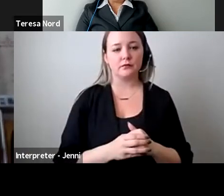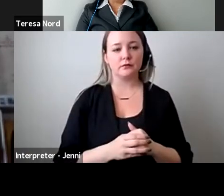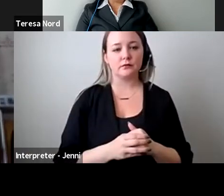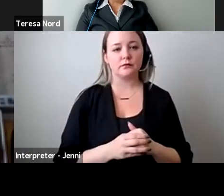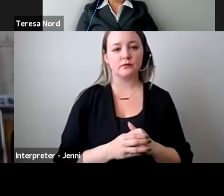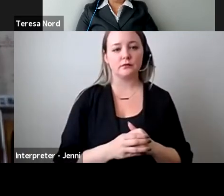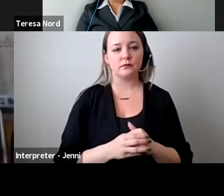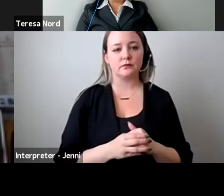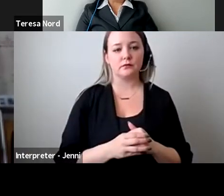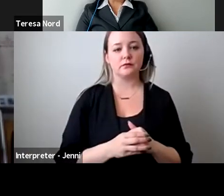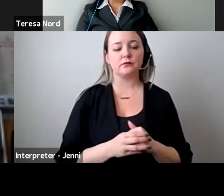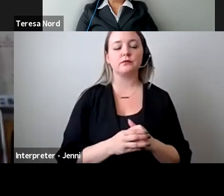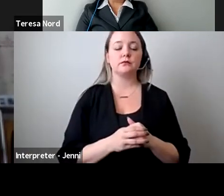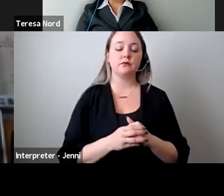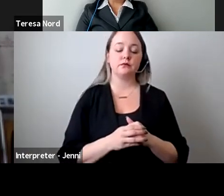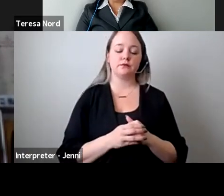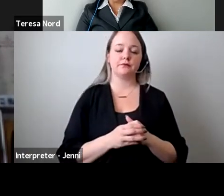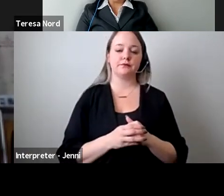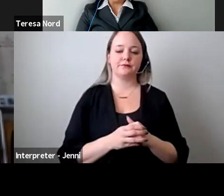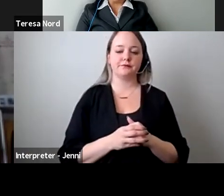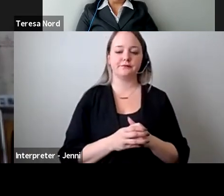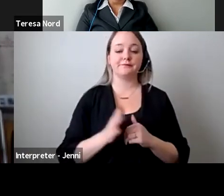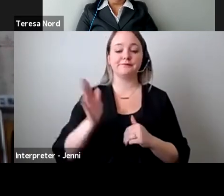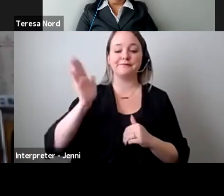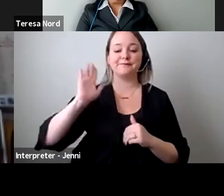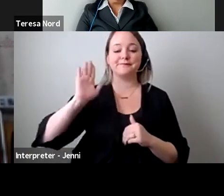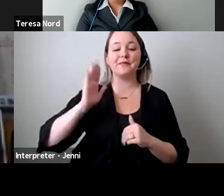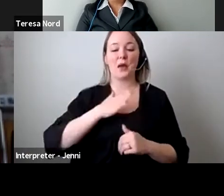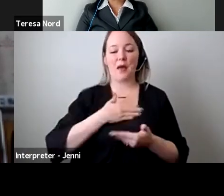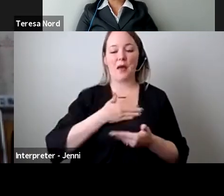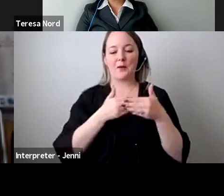when my baby girl was born, I named her